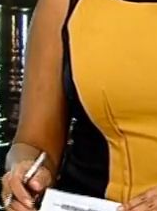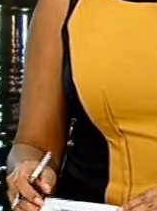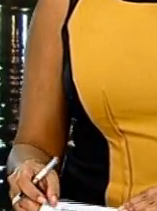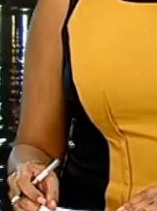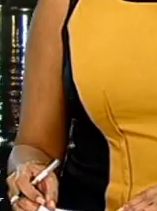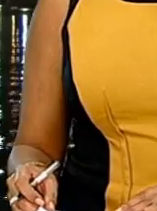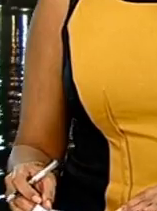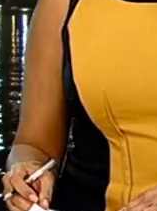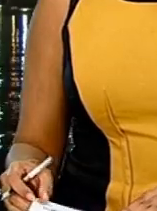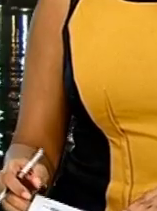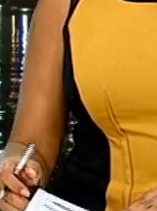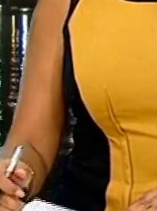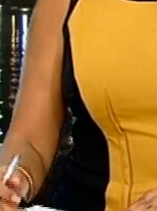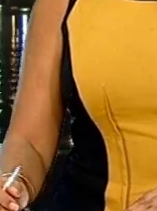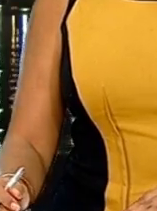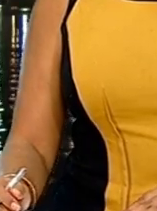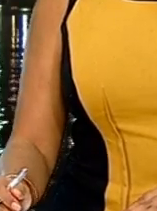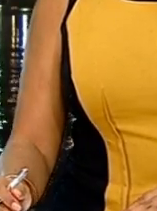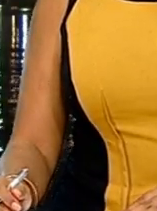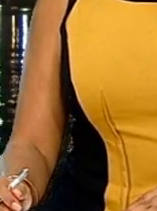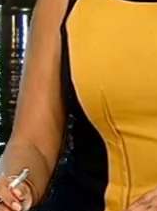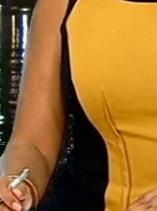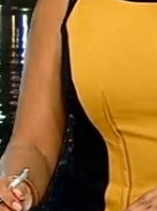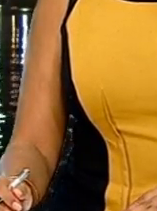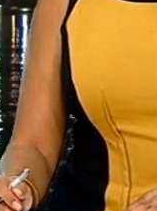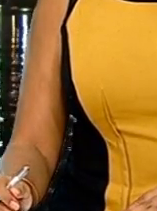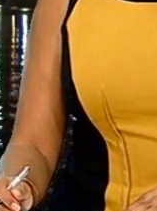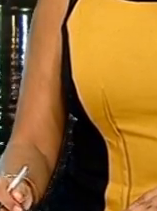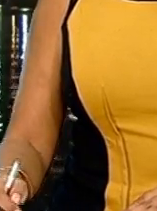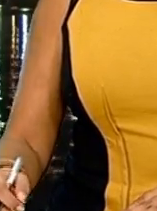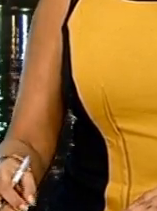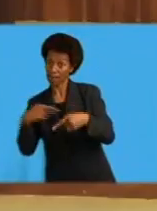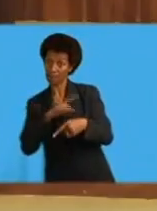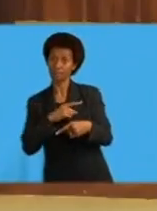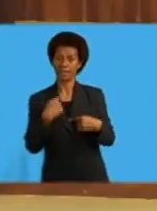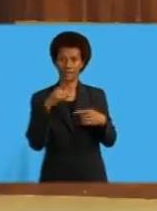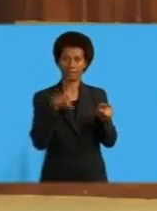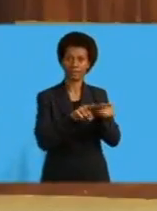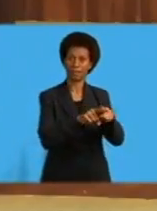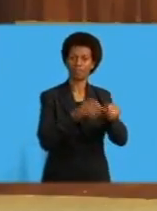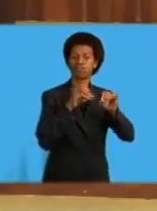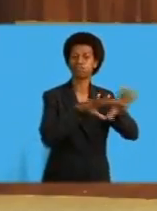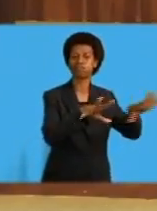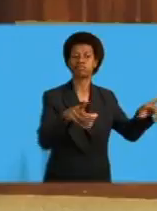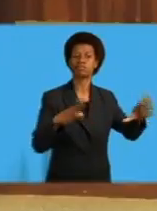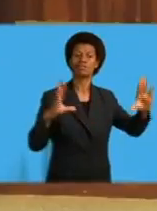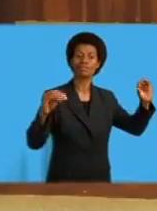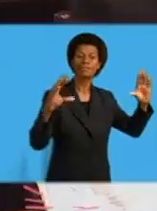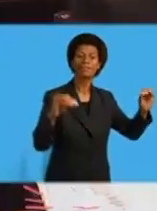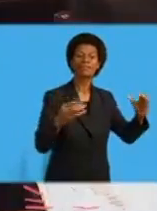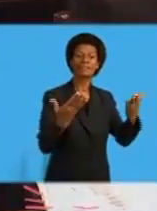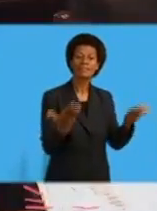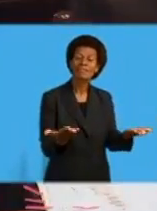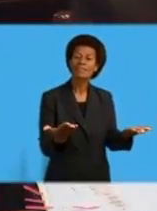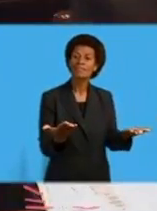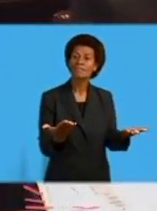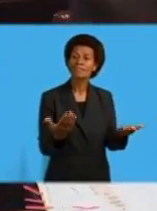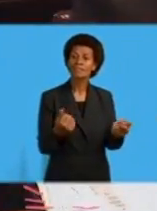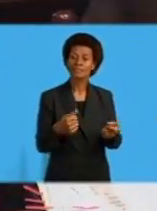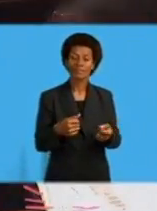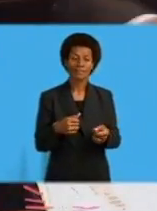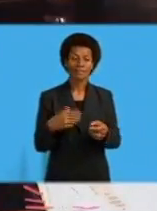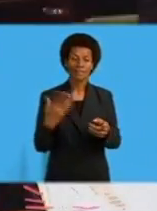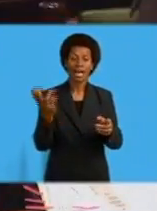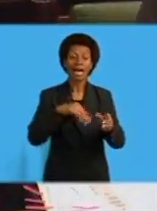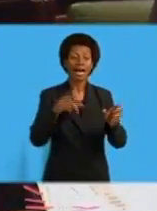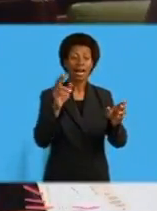war of words between the two MPs. Akusita Tale has more. I can speculate. I have evidence too. Honourable members,